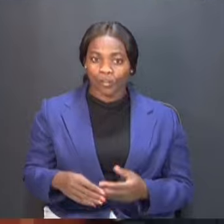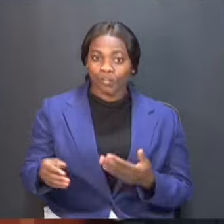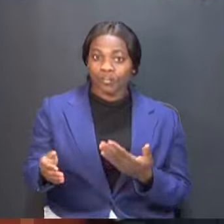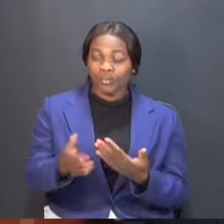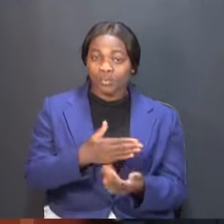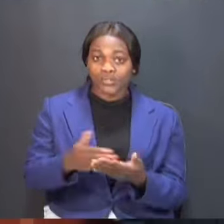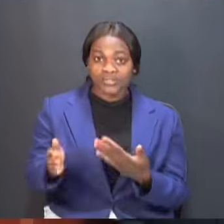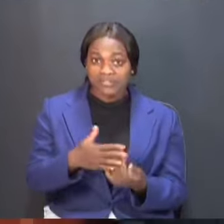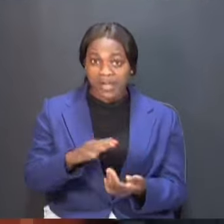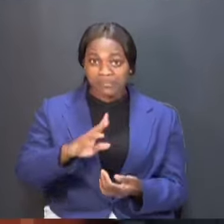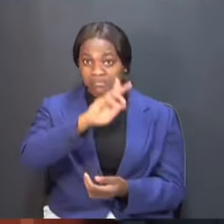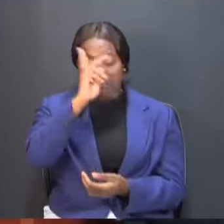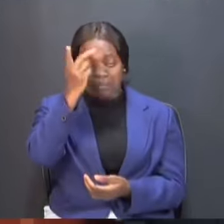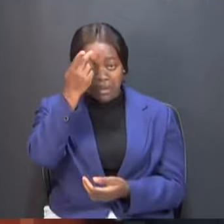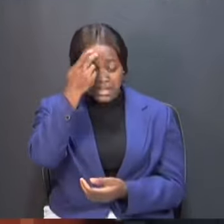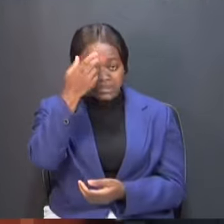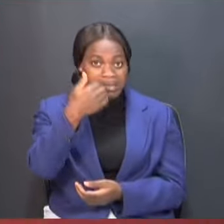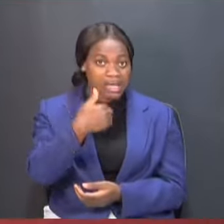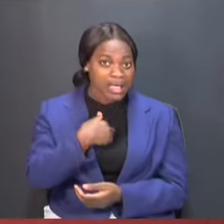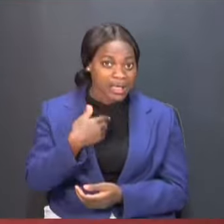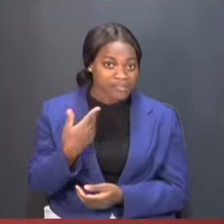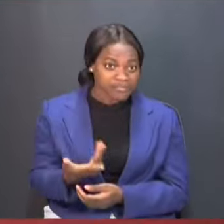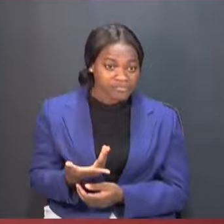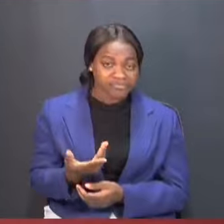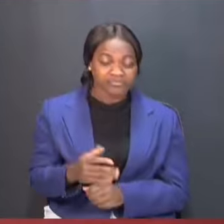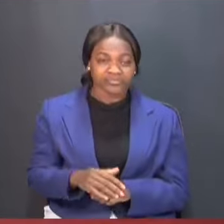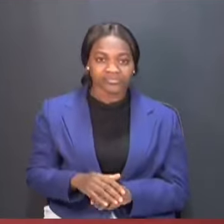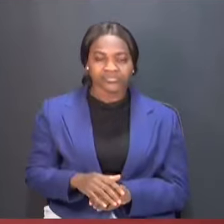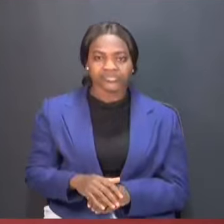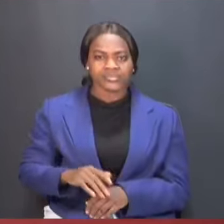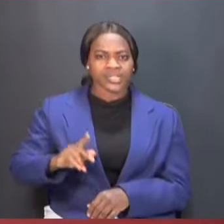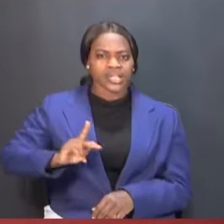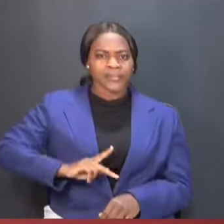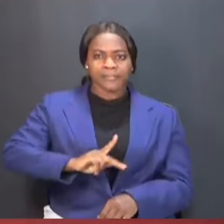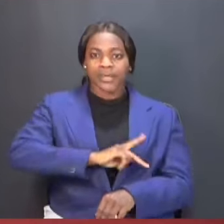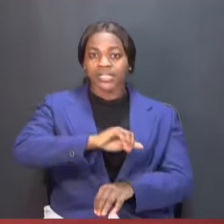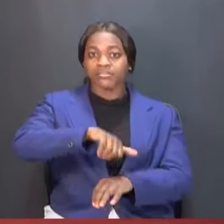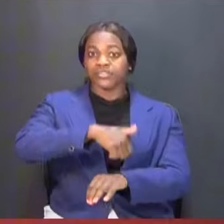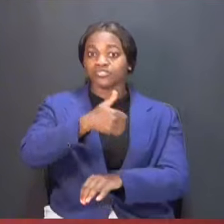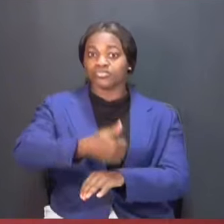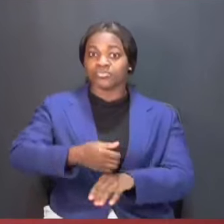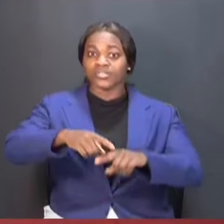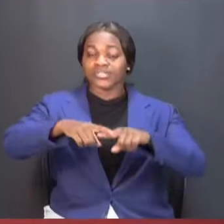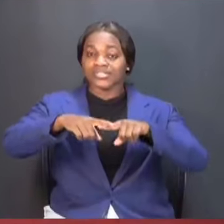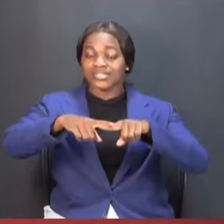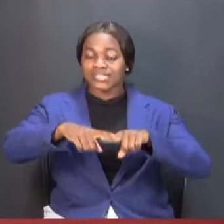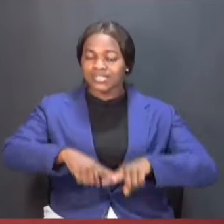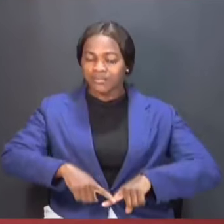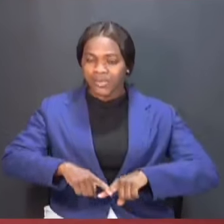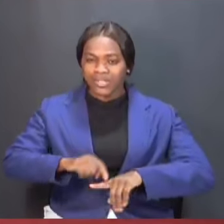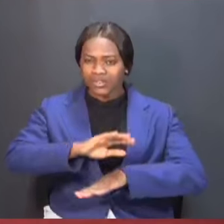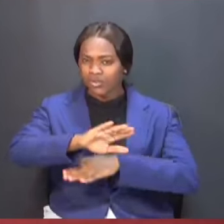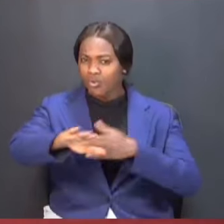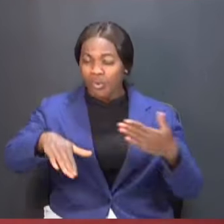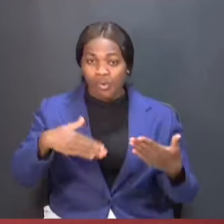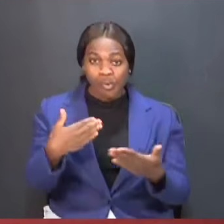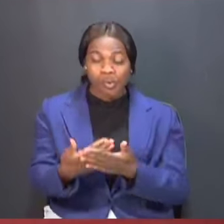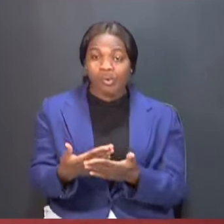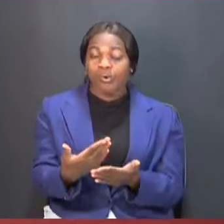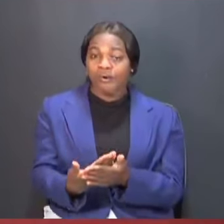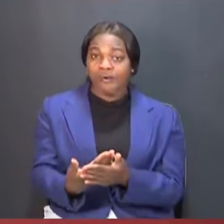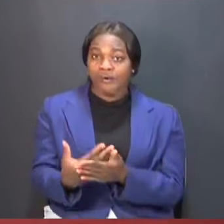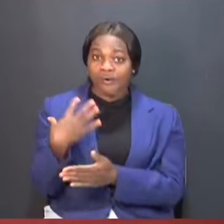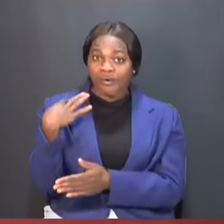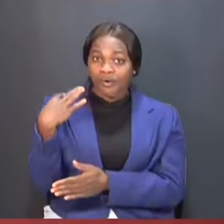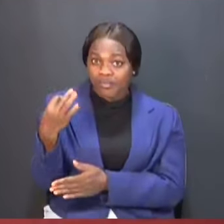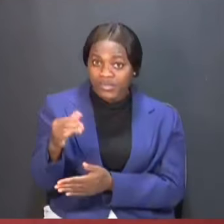political differences, the authority of Parliament rests on a shared commitment to respect